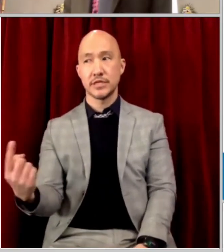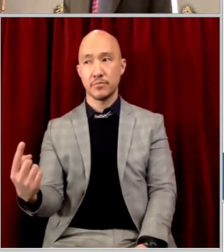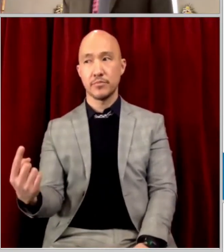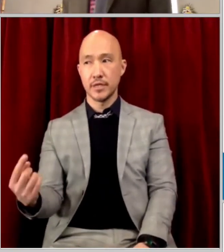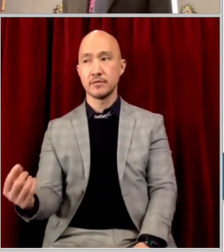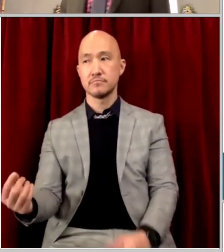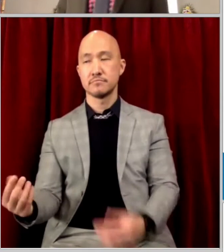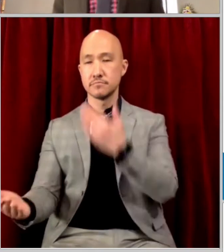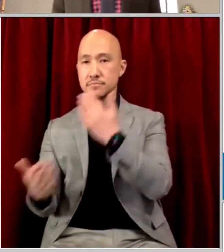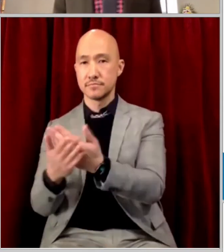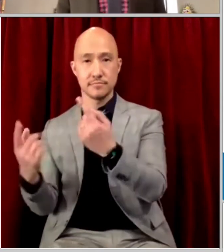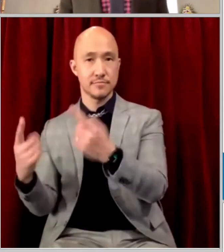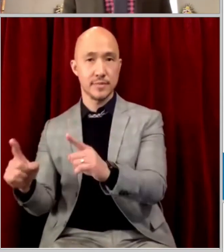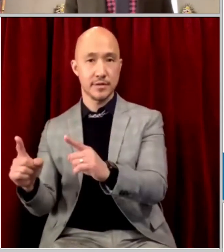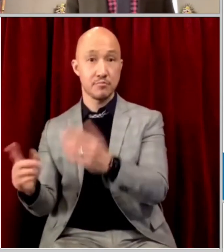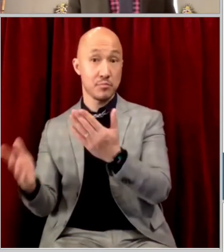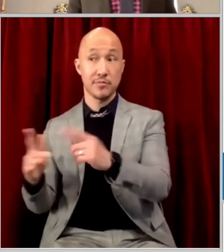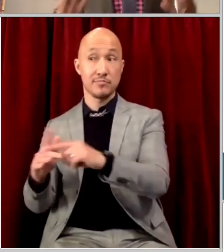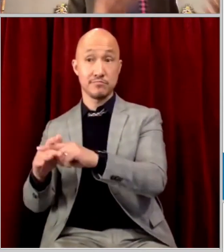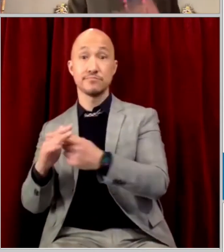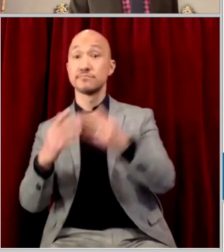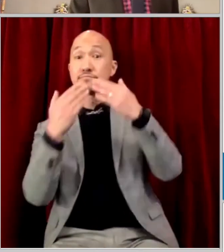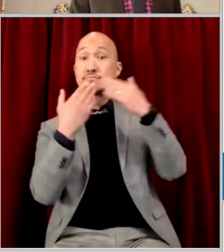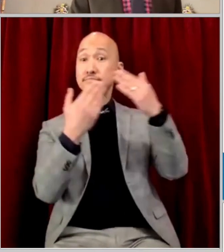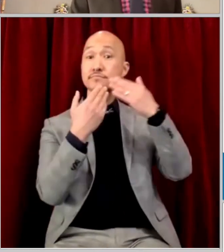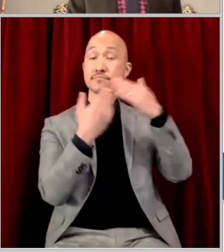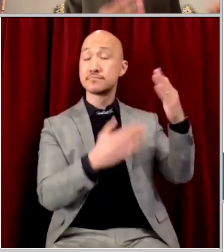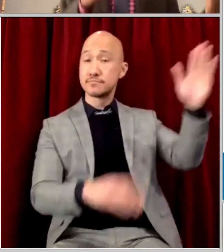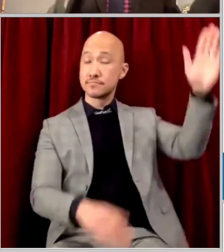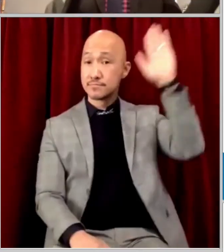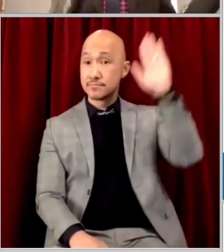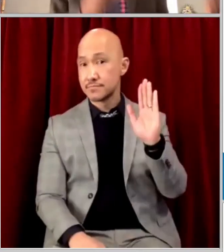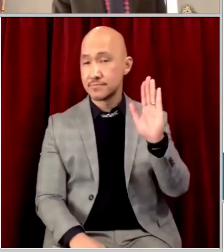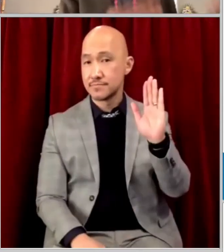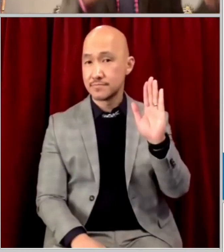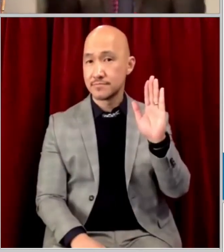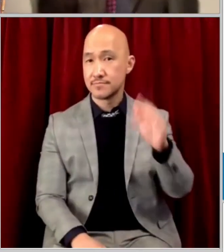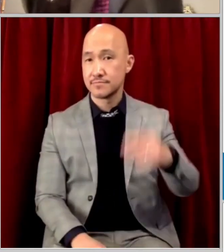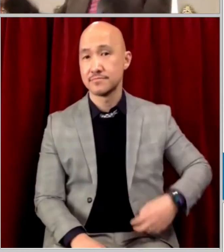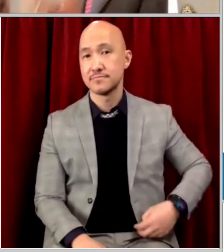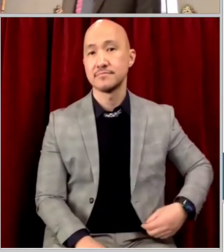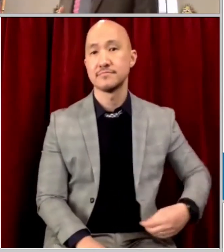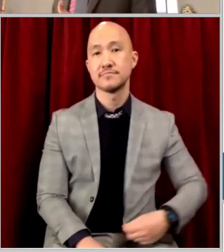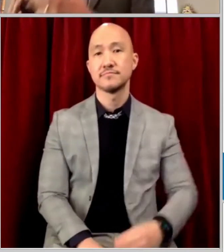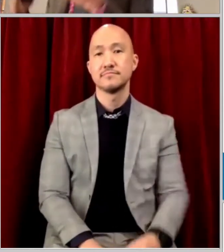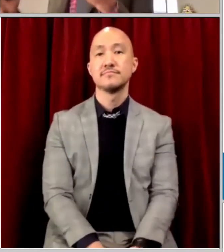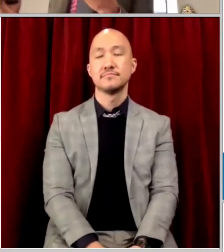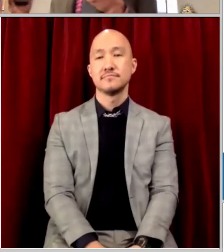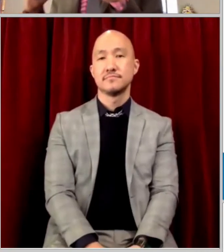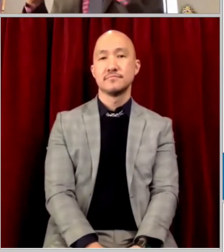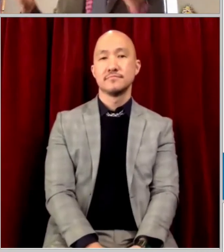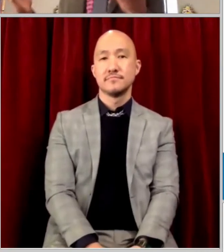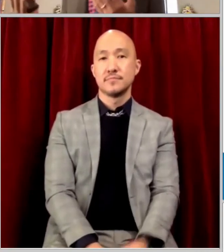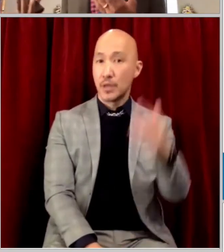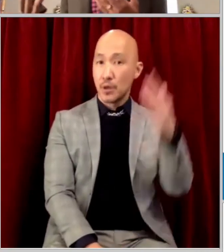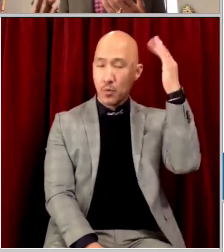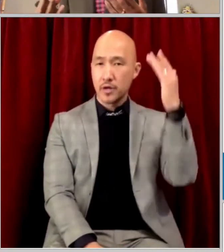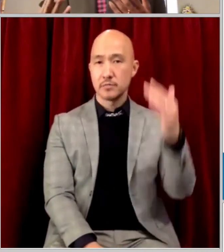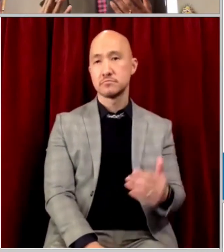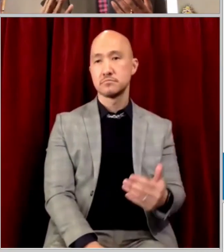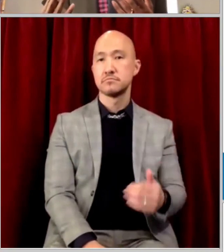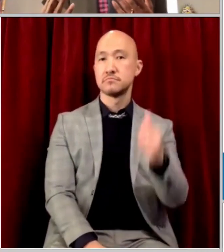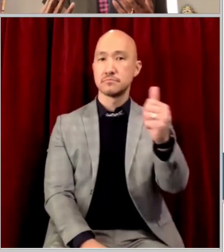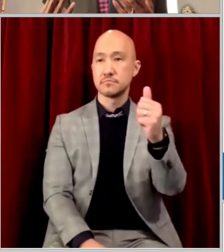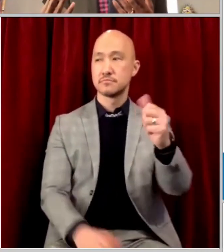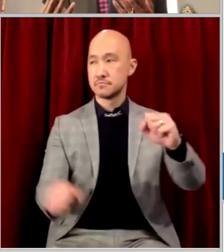God. And you're like, who is this? And what's happening is that you are shining light on them to the point where they're beginning to